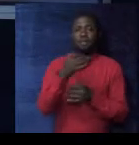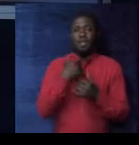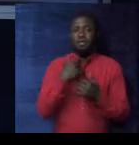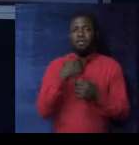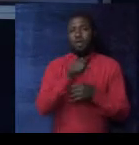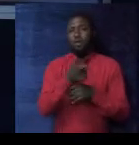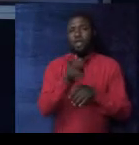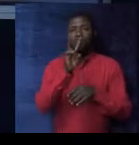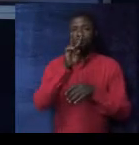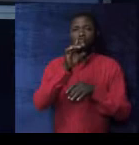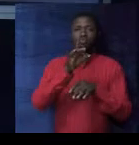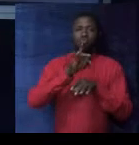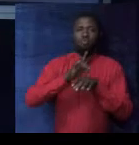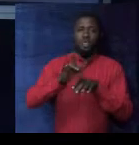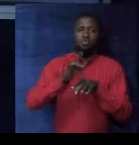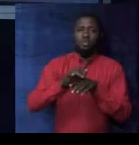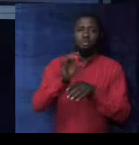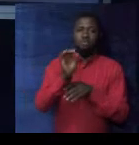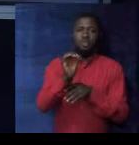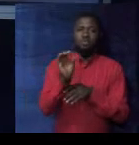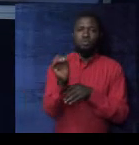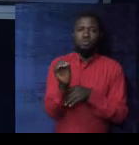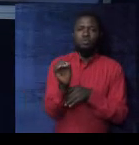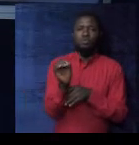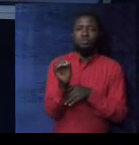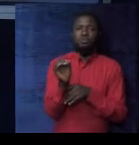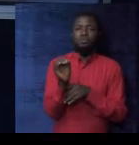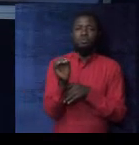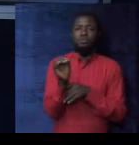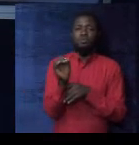2 digits after it. Okay.